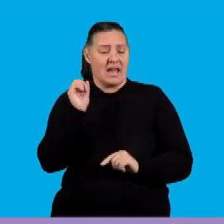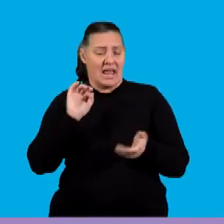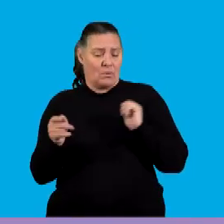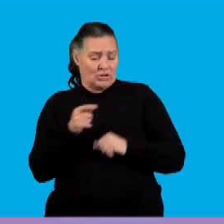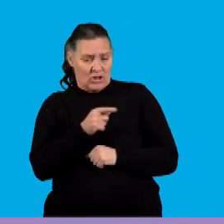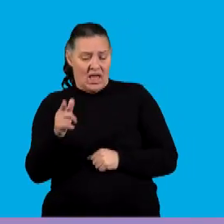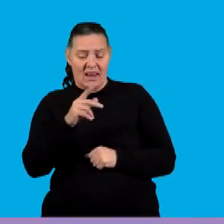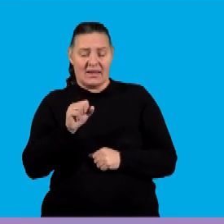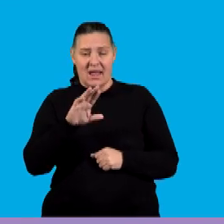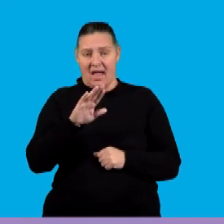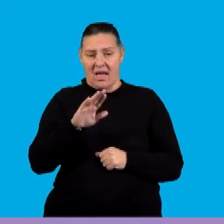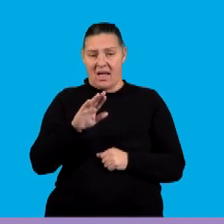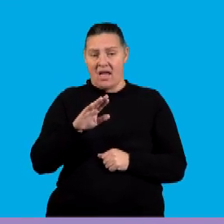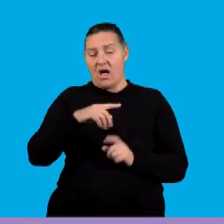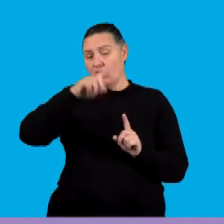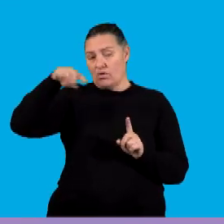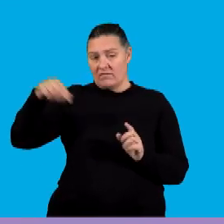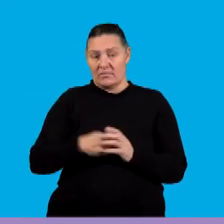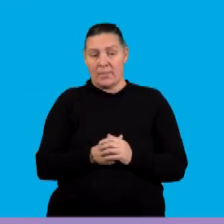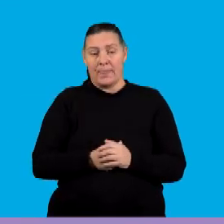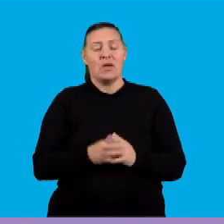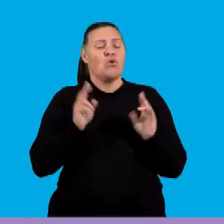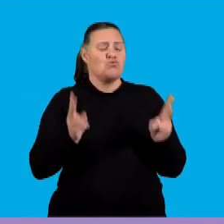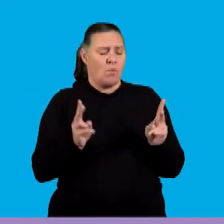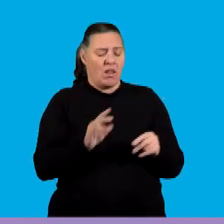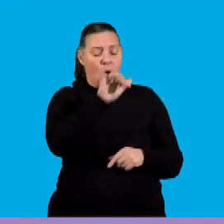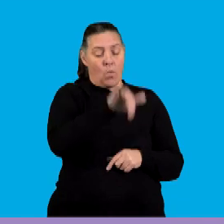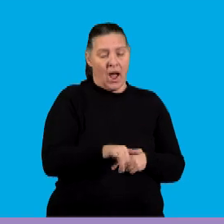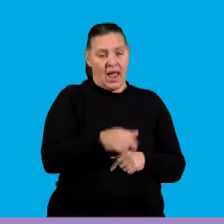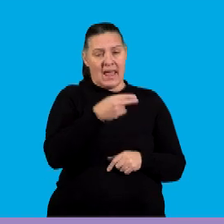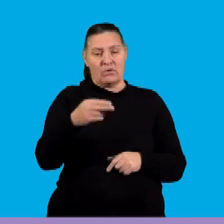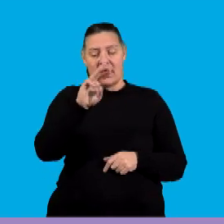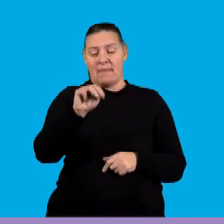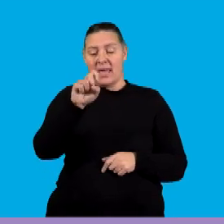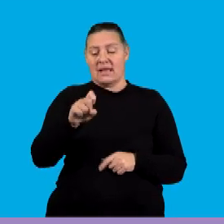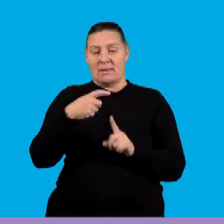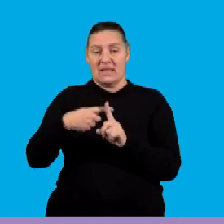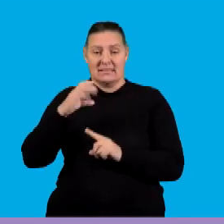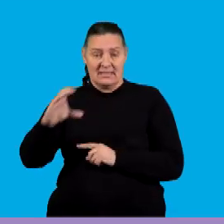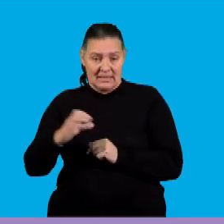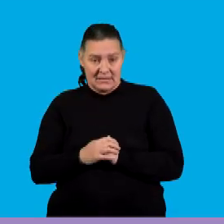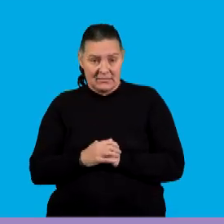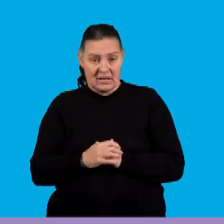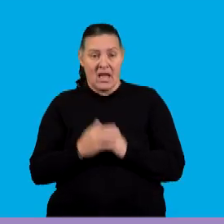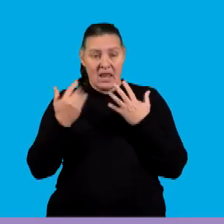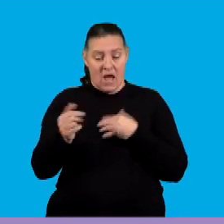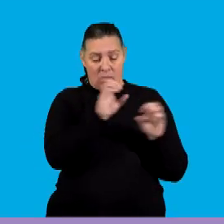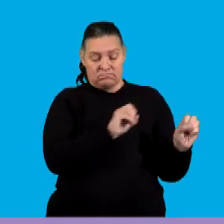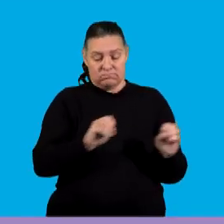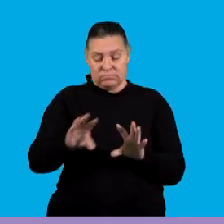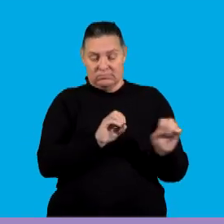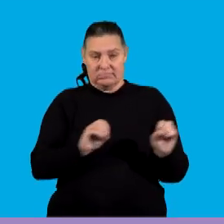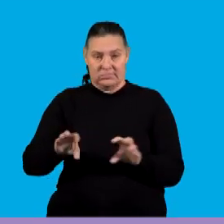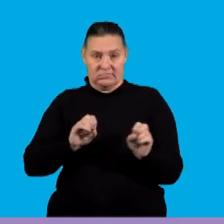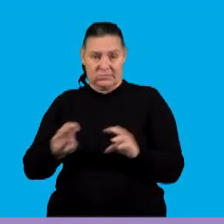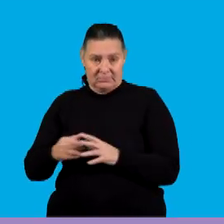this linear graph. So we start off with our standard form, y is equals to mx plus c. Then we need to